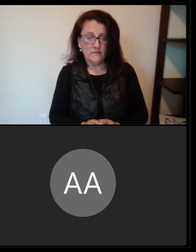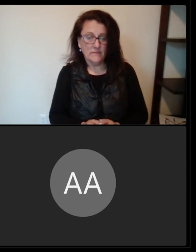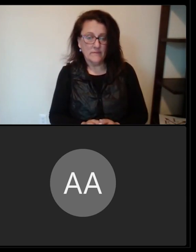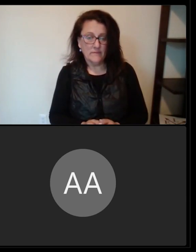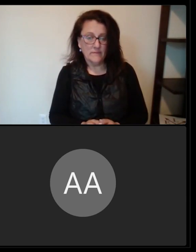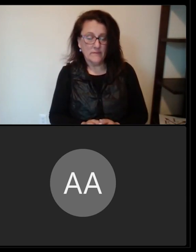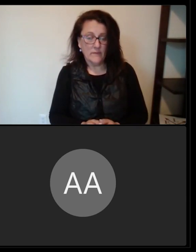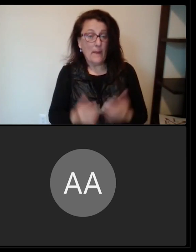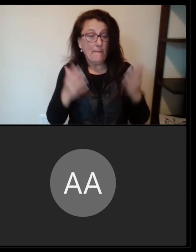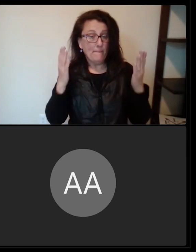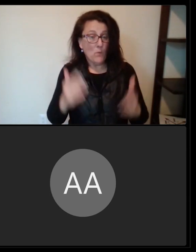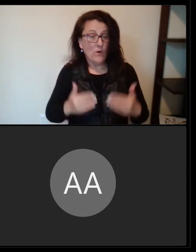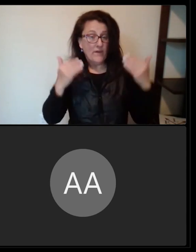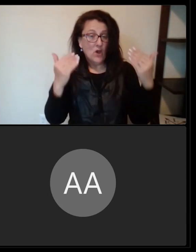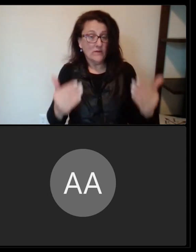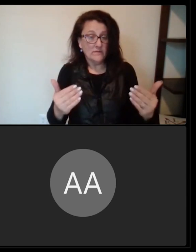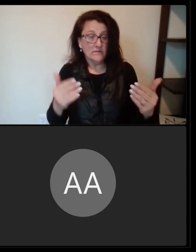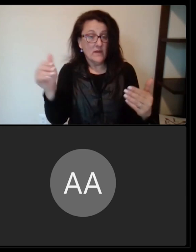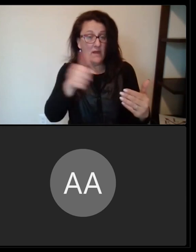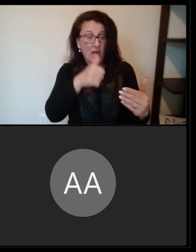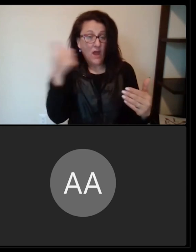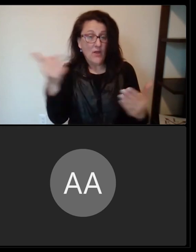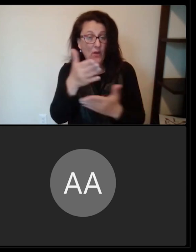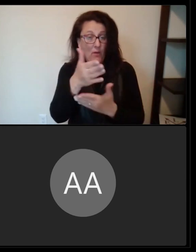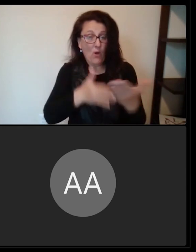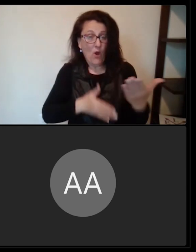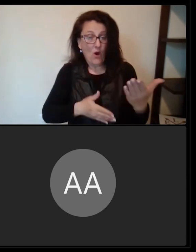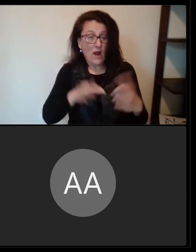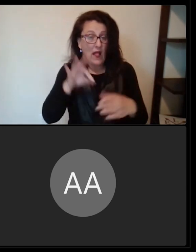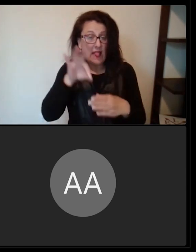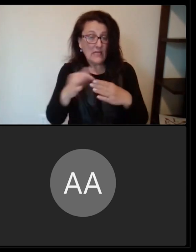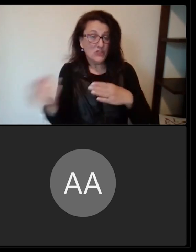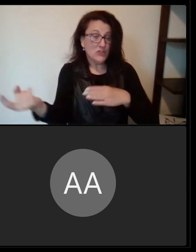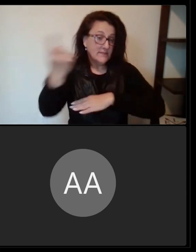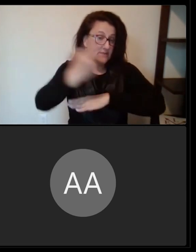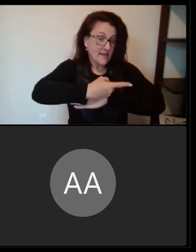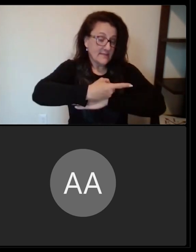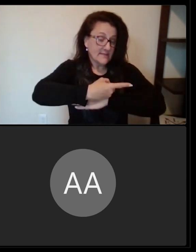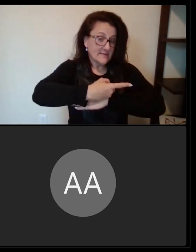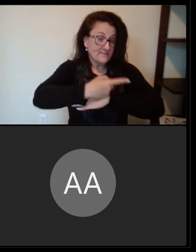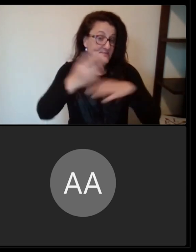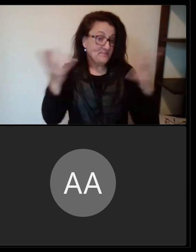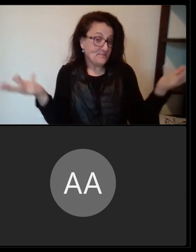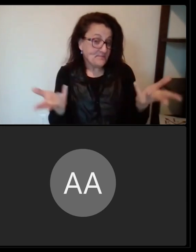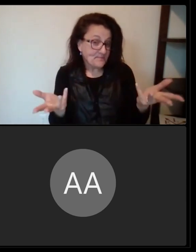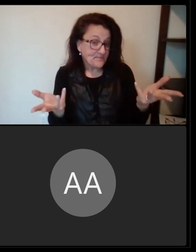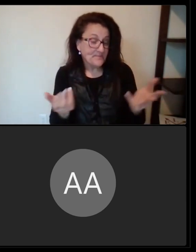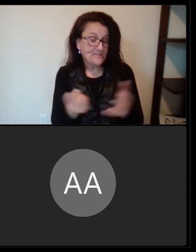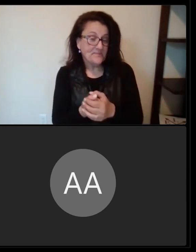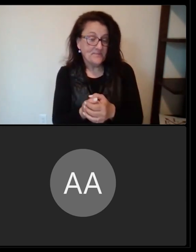Moving on, the other component to Election Day is the,